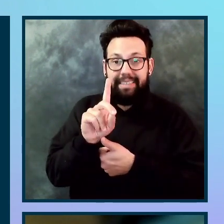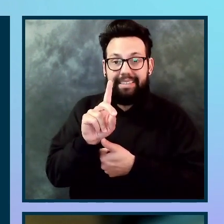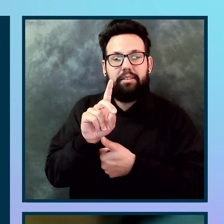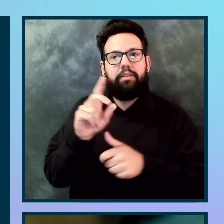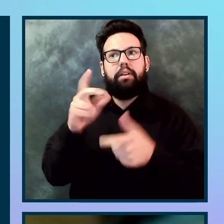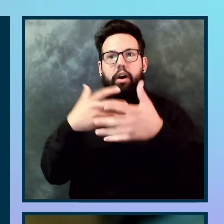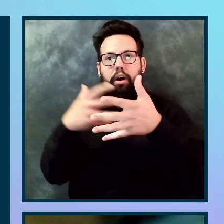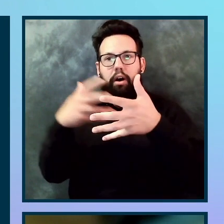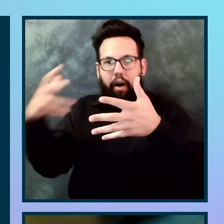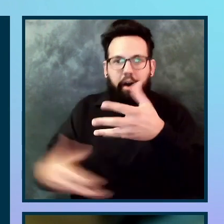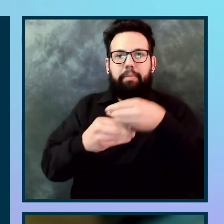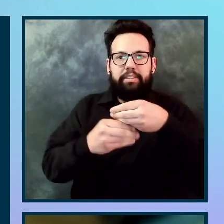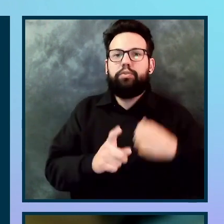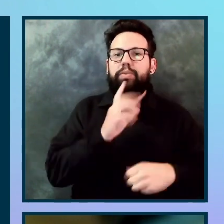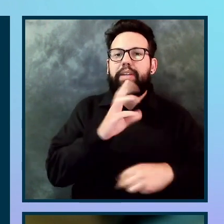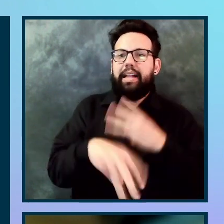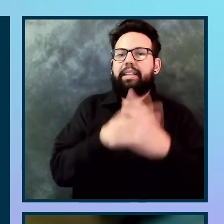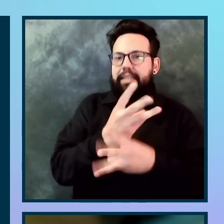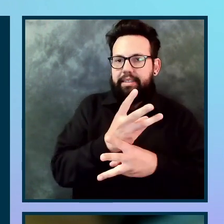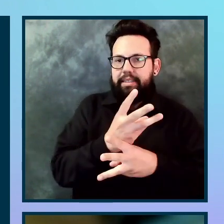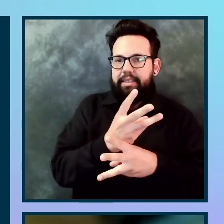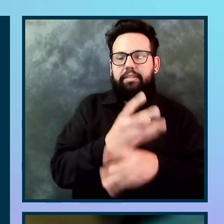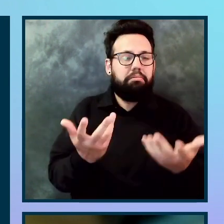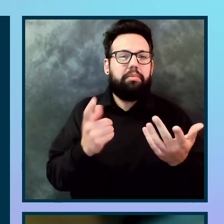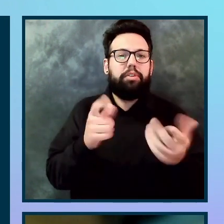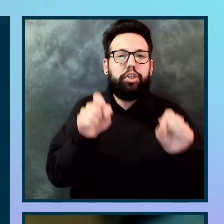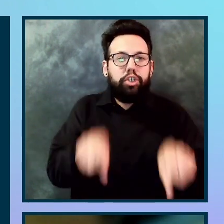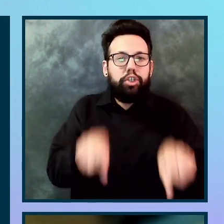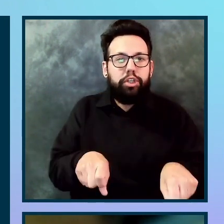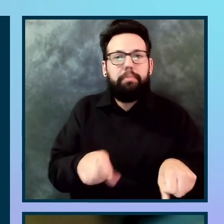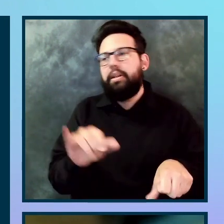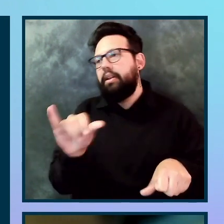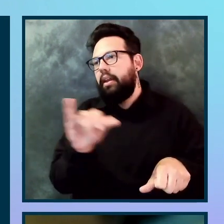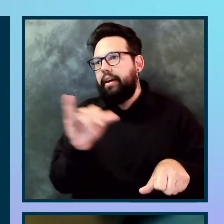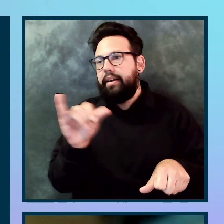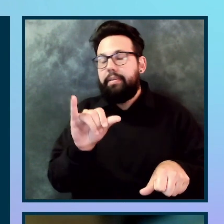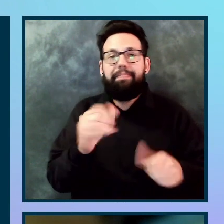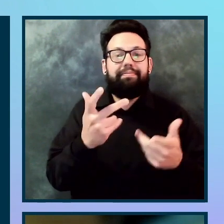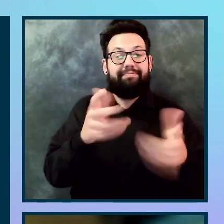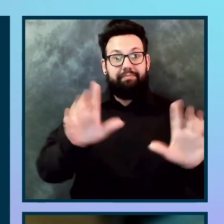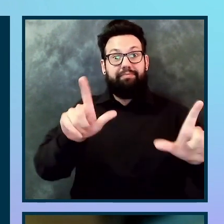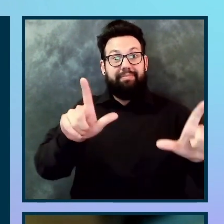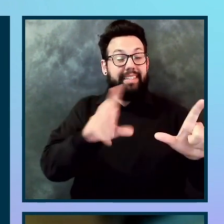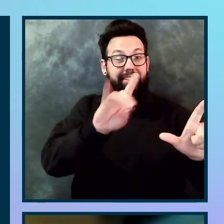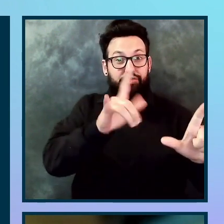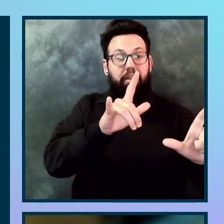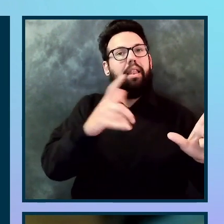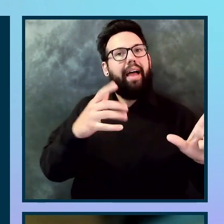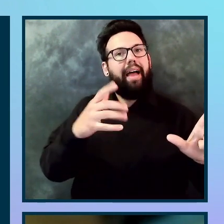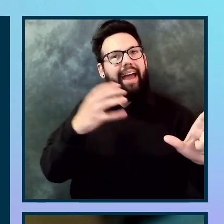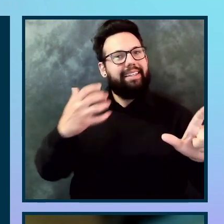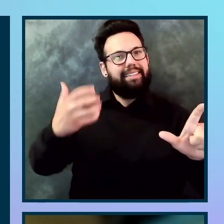placed inside the real world. This digital content could be something like a visual of a tiger placed on the floor. And actually, if you Google tiger